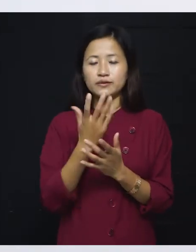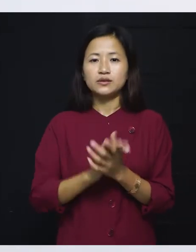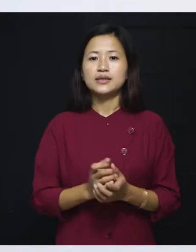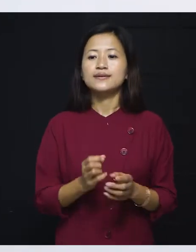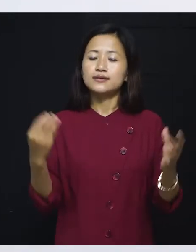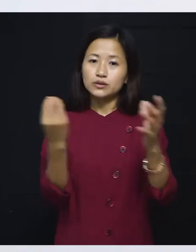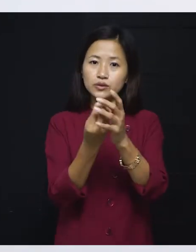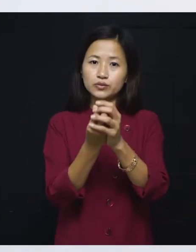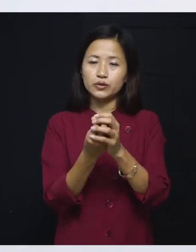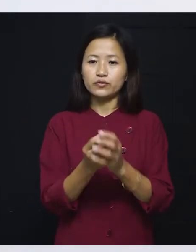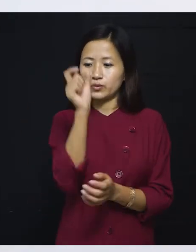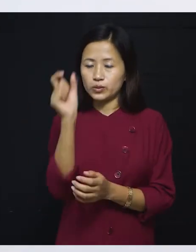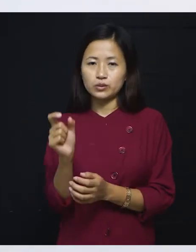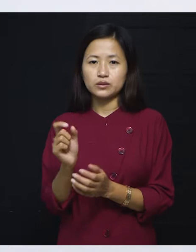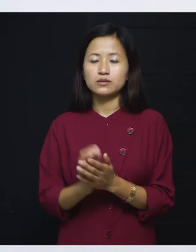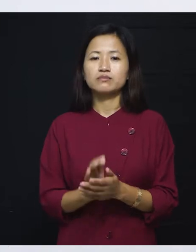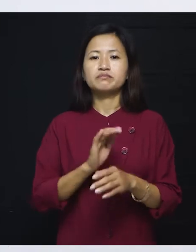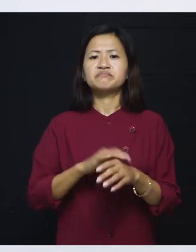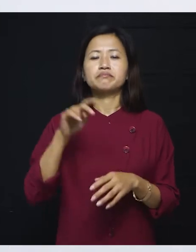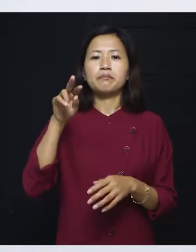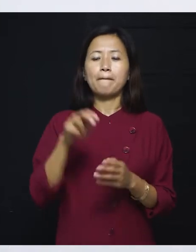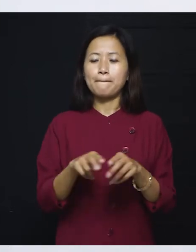a group of words, but it does not